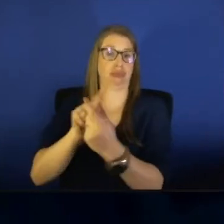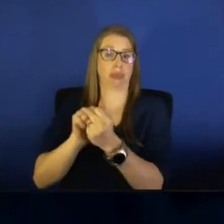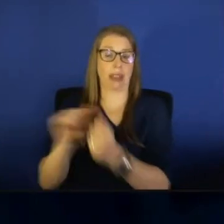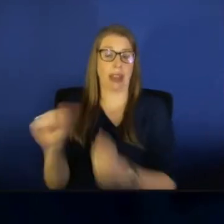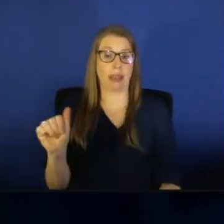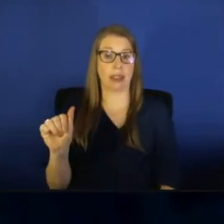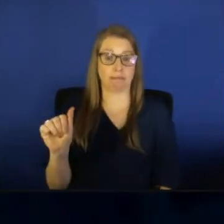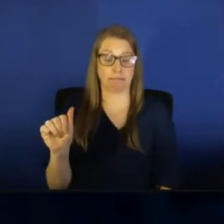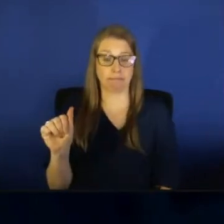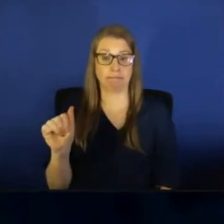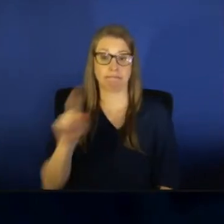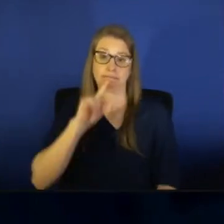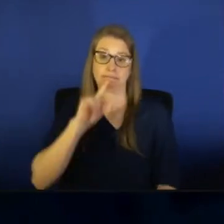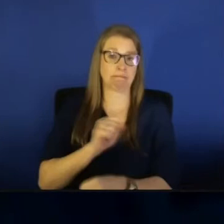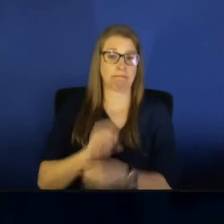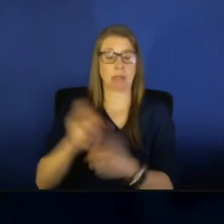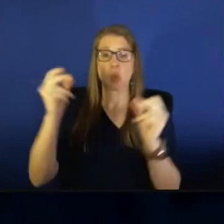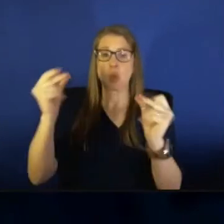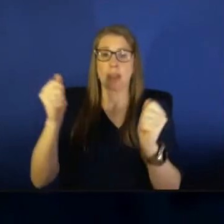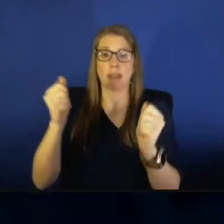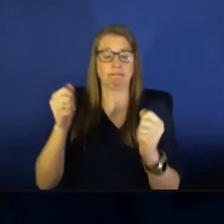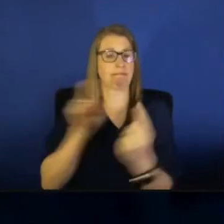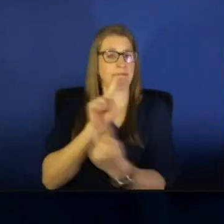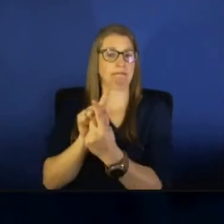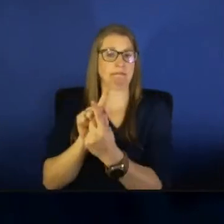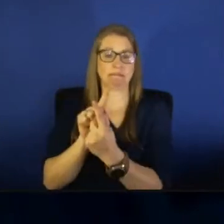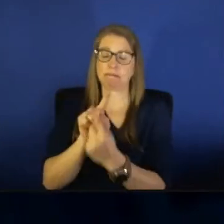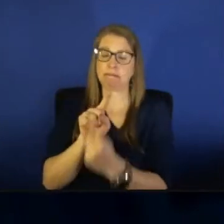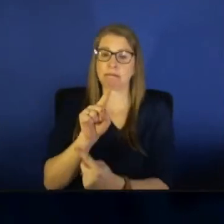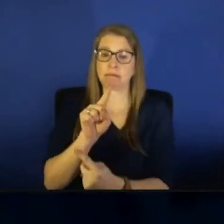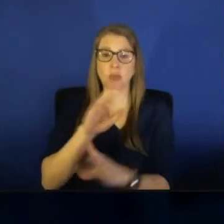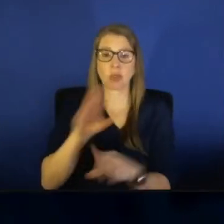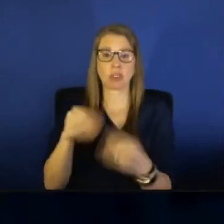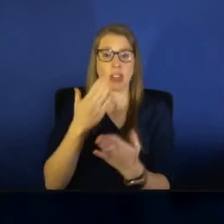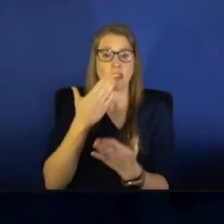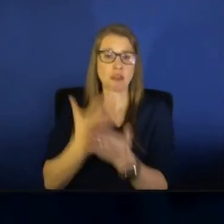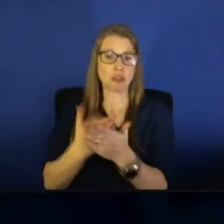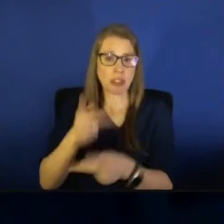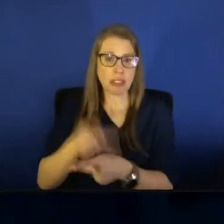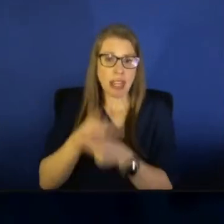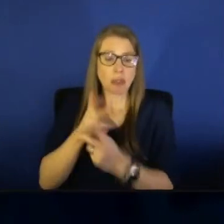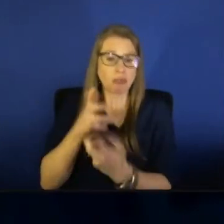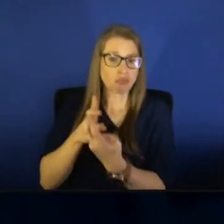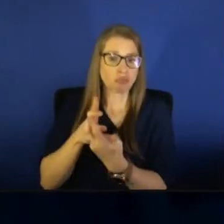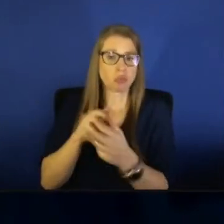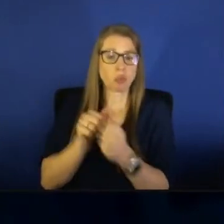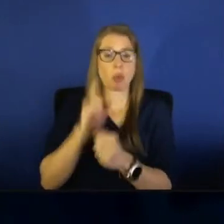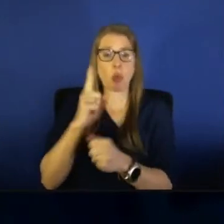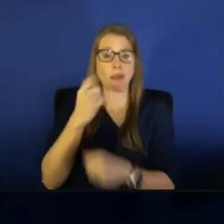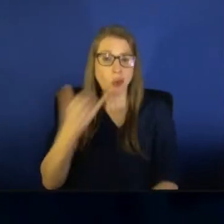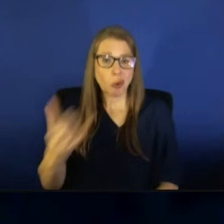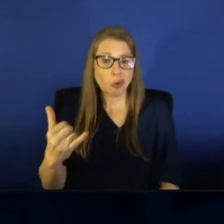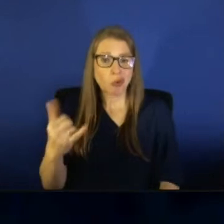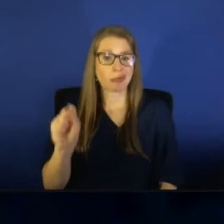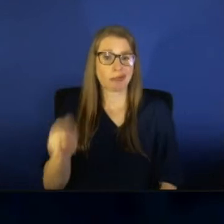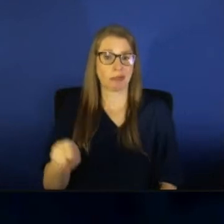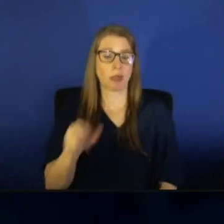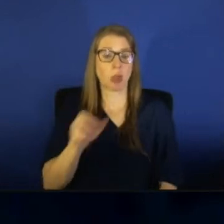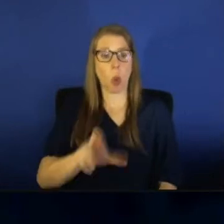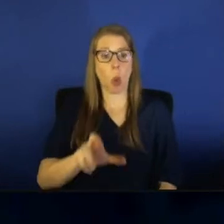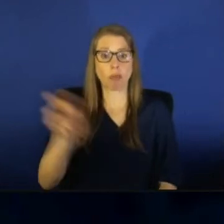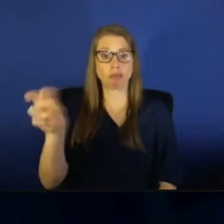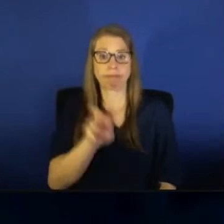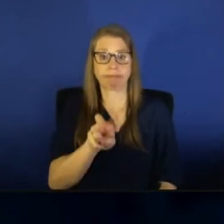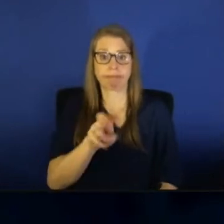in real time, quick time to get them world-class care with a single phone call and either a trip here in